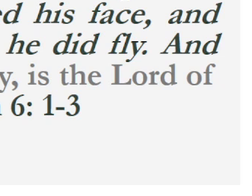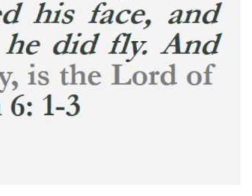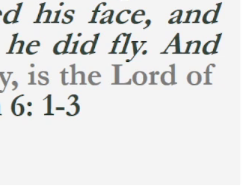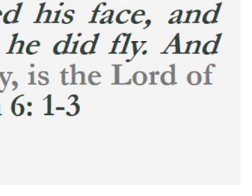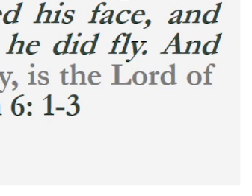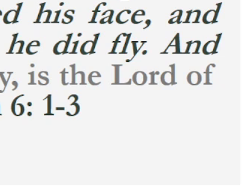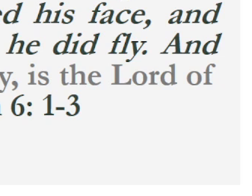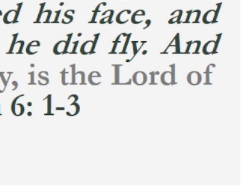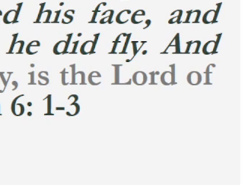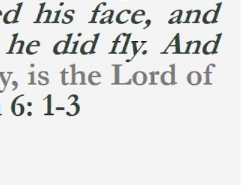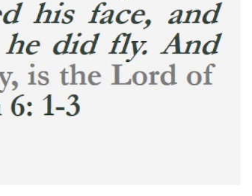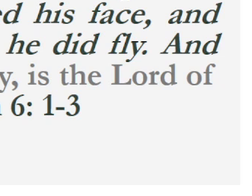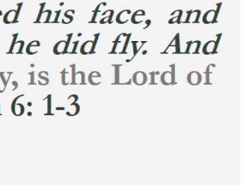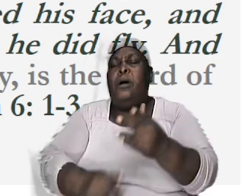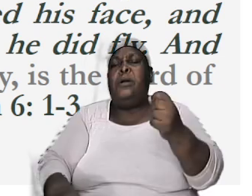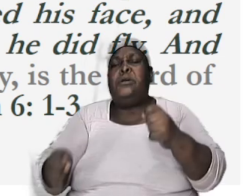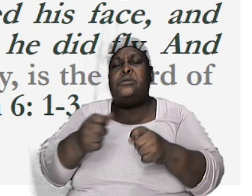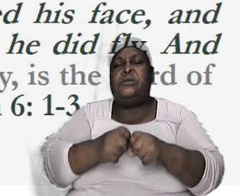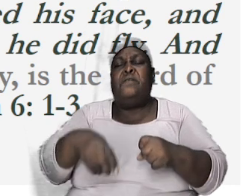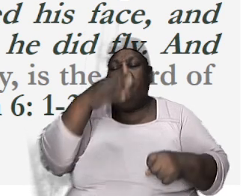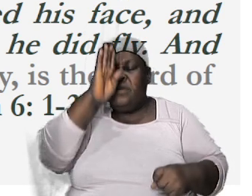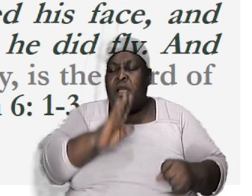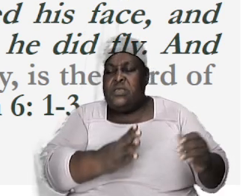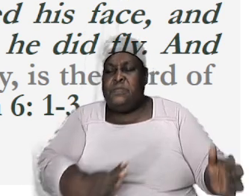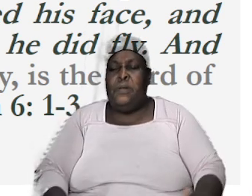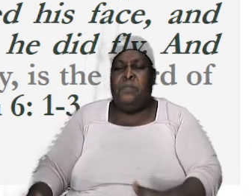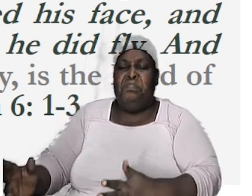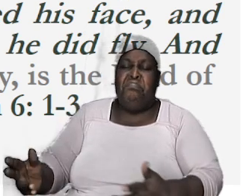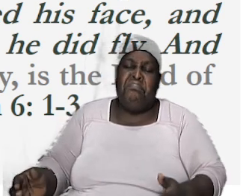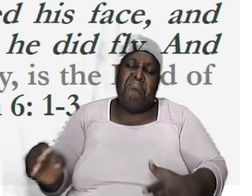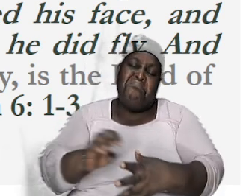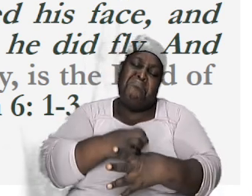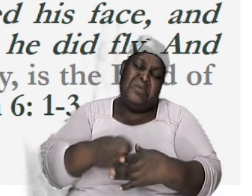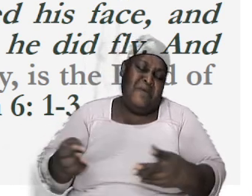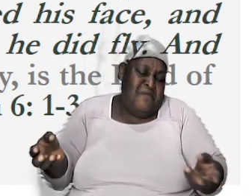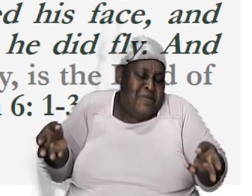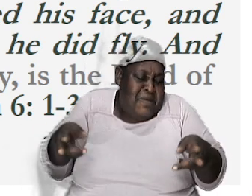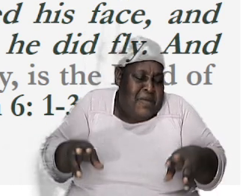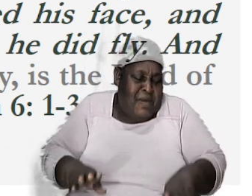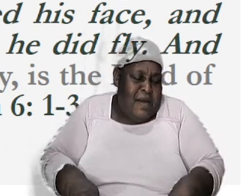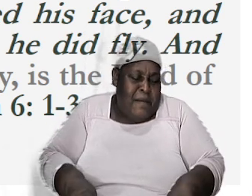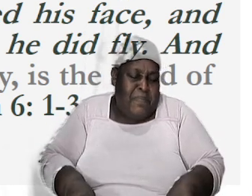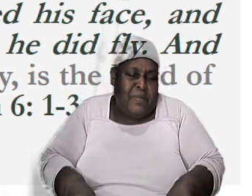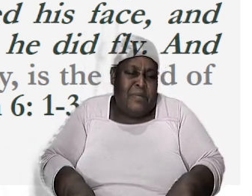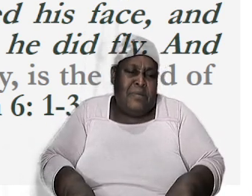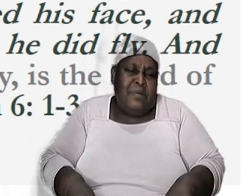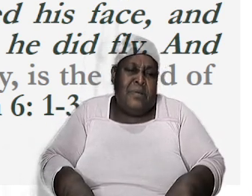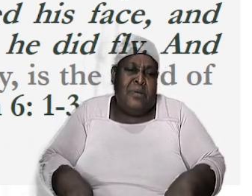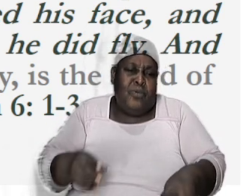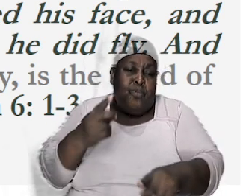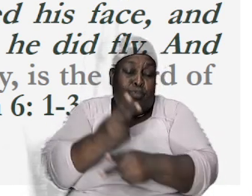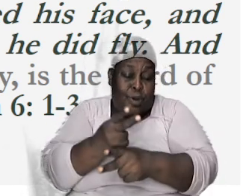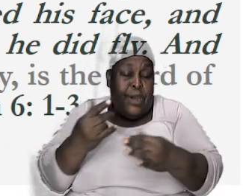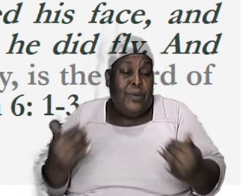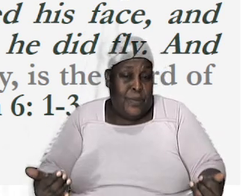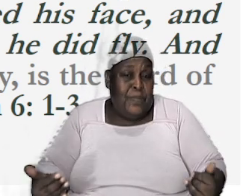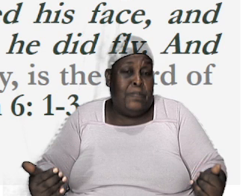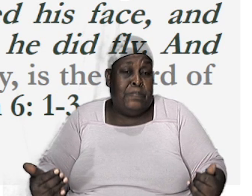God entitled for us. And it's even happening to this very time in heaven. But a lot of us will think that